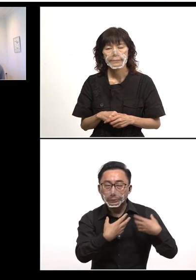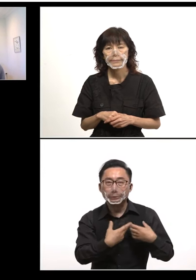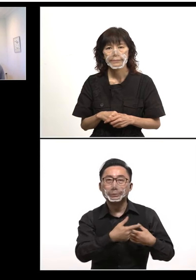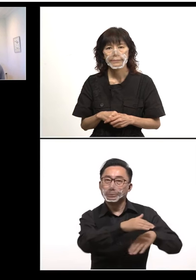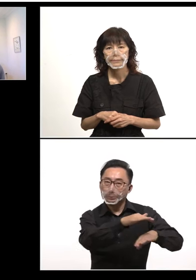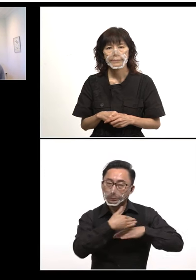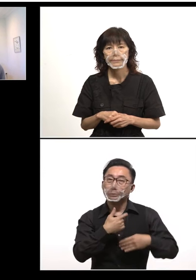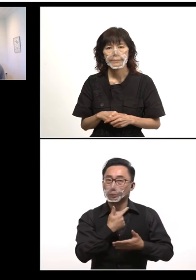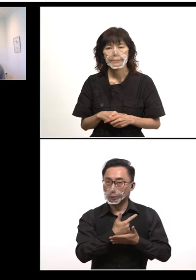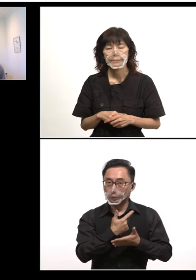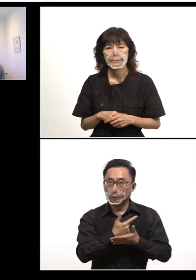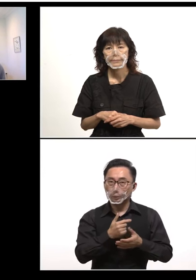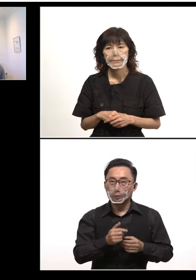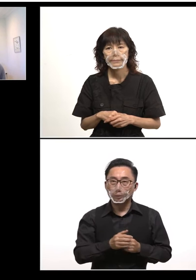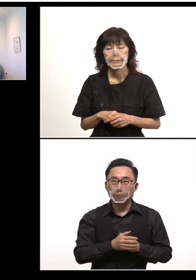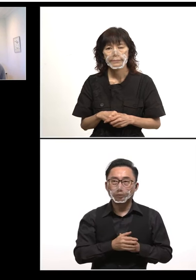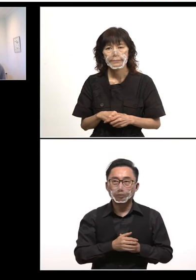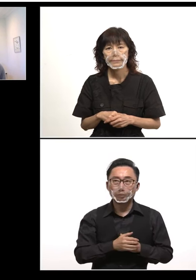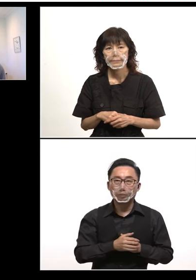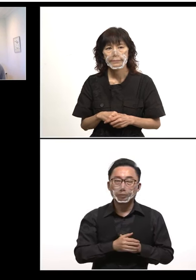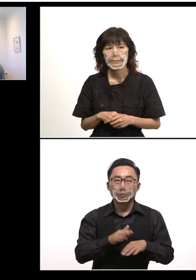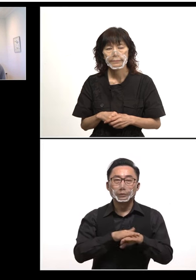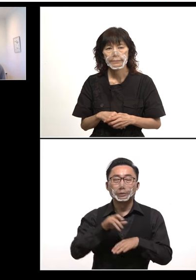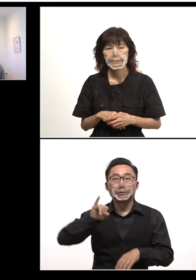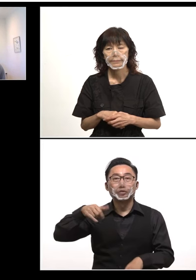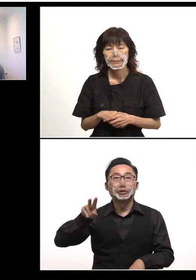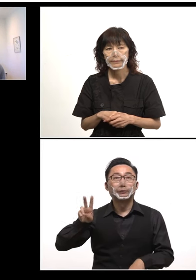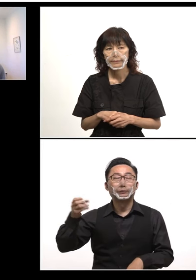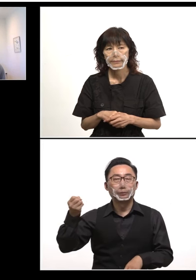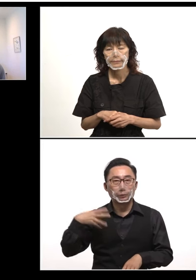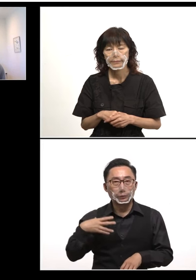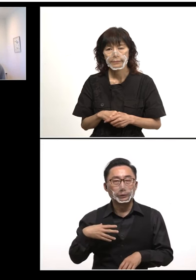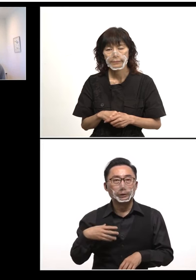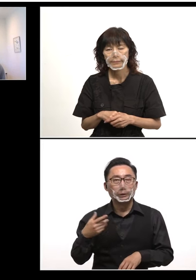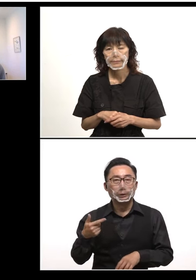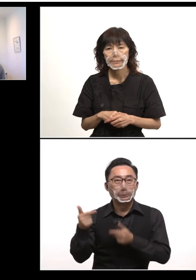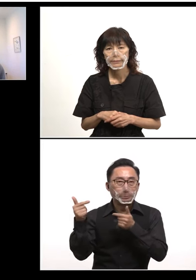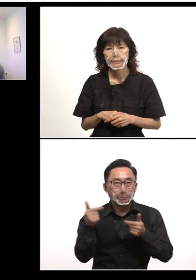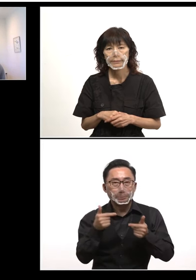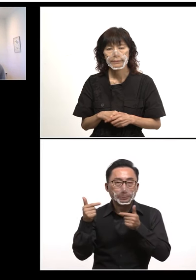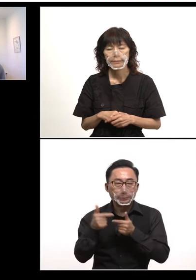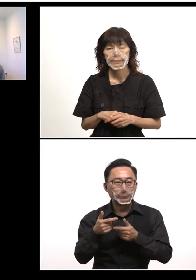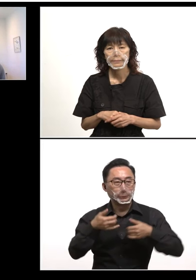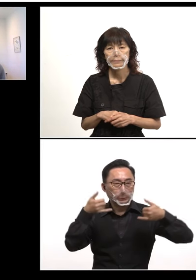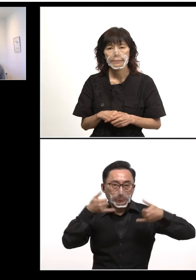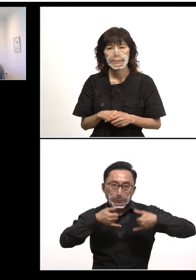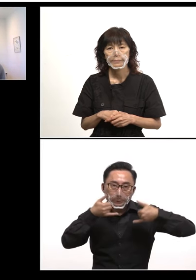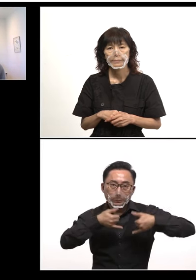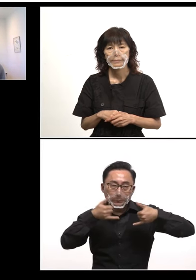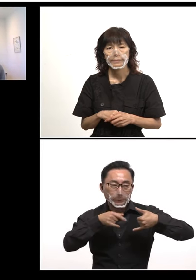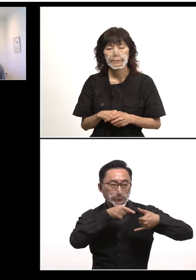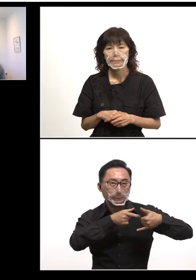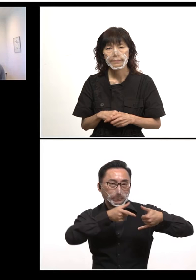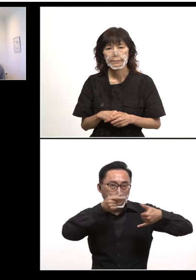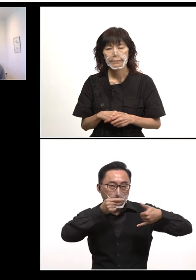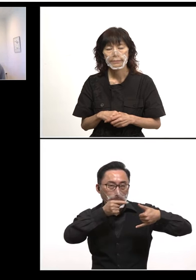never really, I mean, as John said as well, we're learning all the time from the people we work with, and diversity is just such a wonderful thing, because I